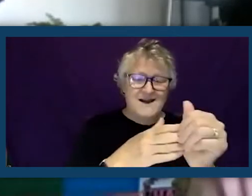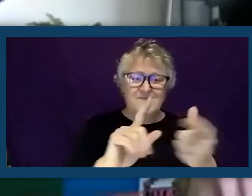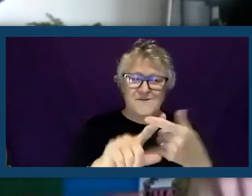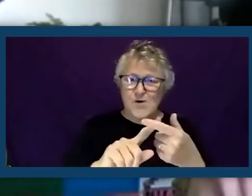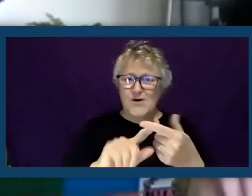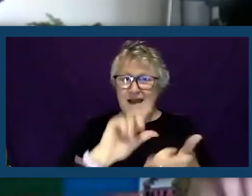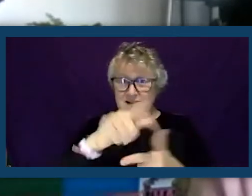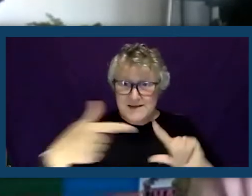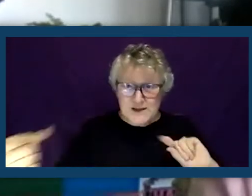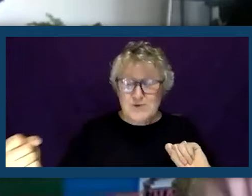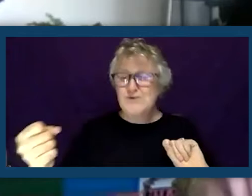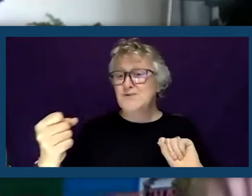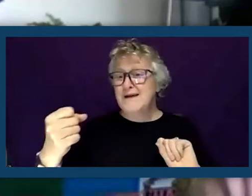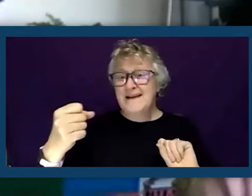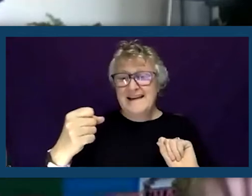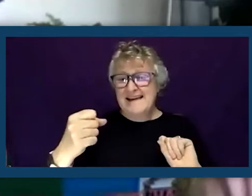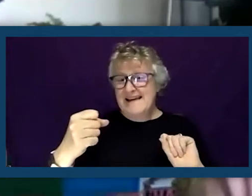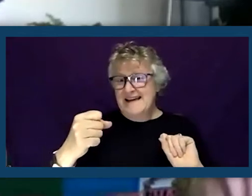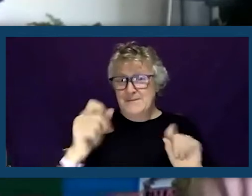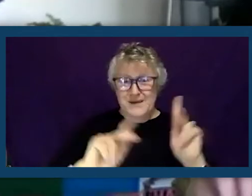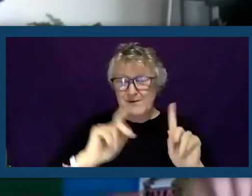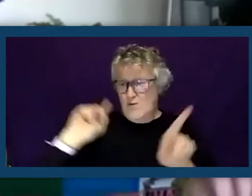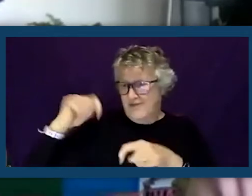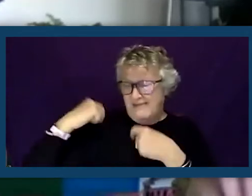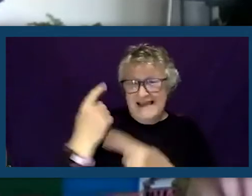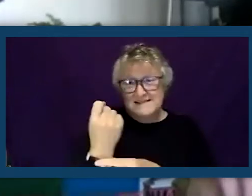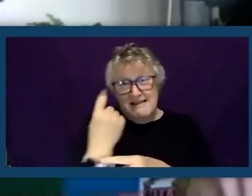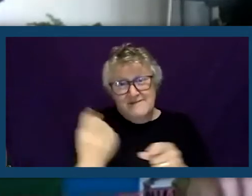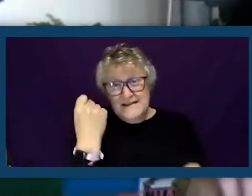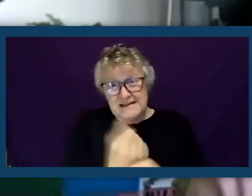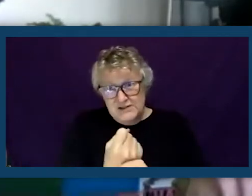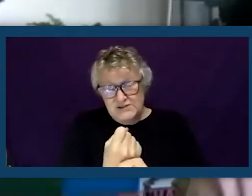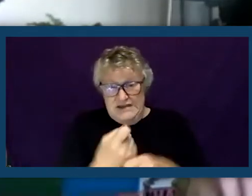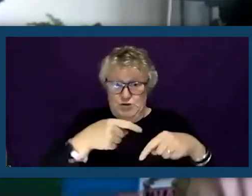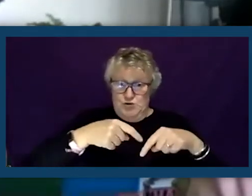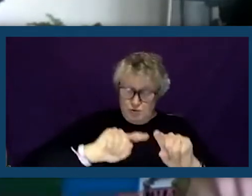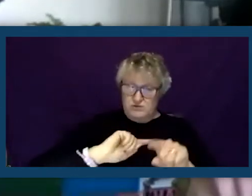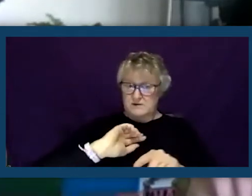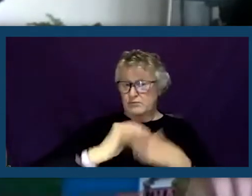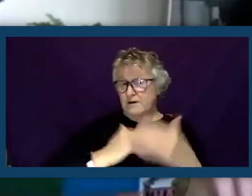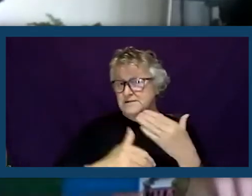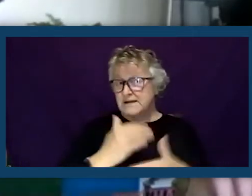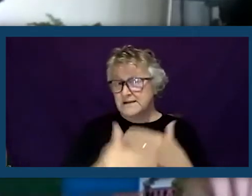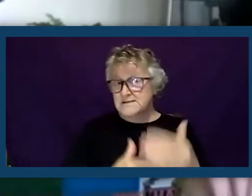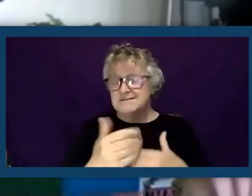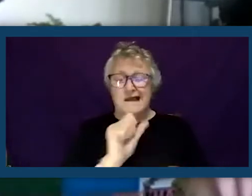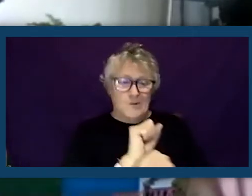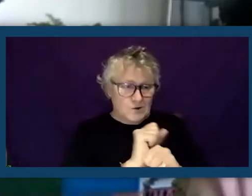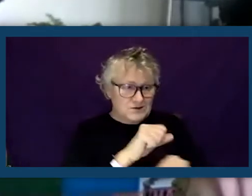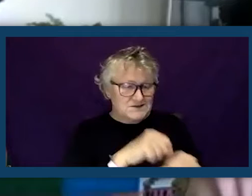specifically, over the past 11 years. And I think, during that process, working at Equality California, but